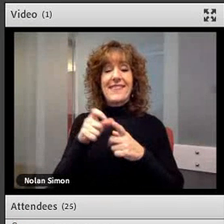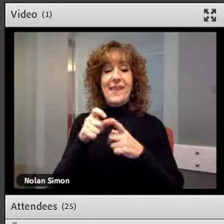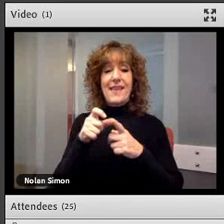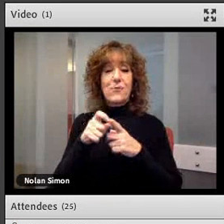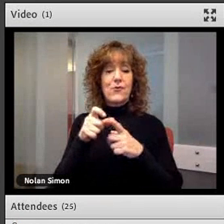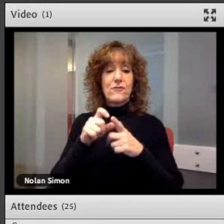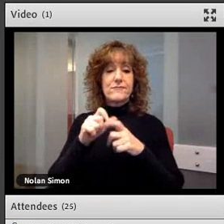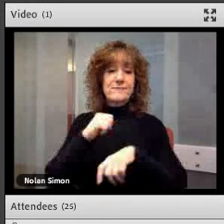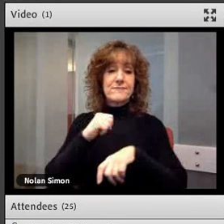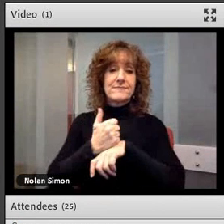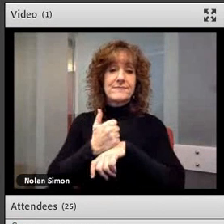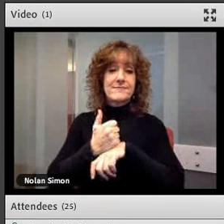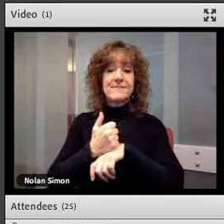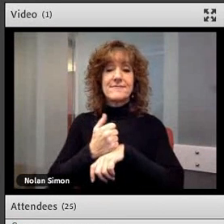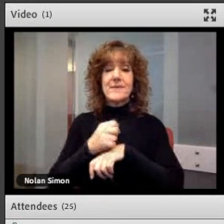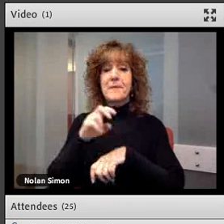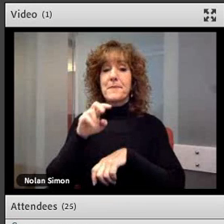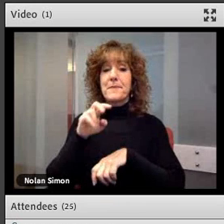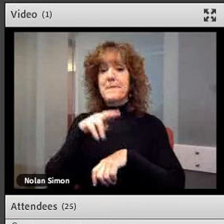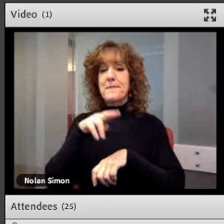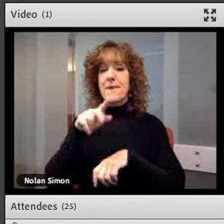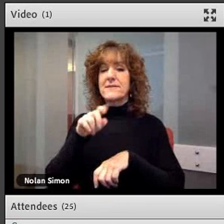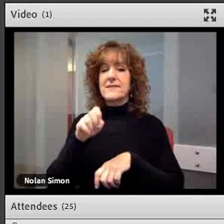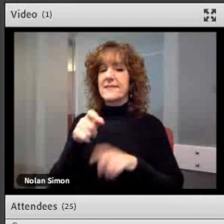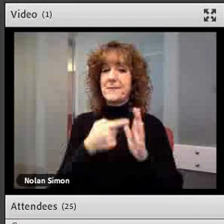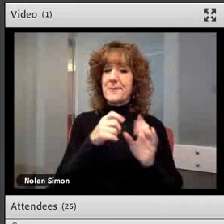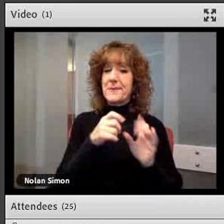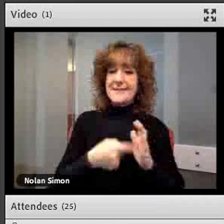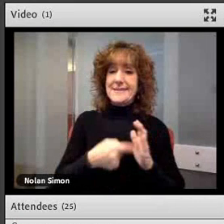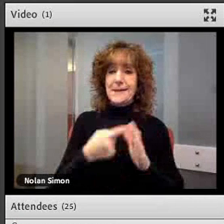puzzle. So it'll tell you if you can't.